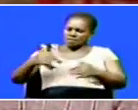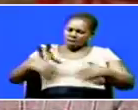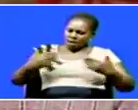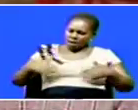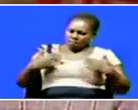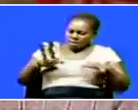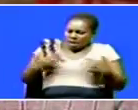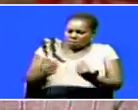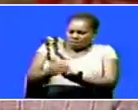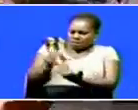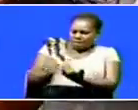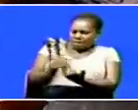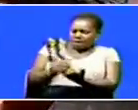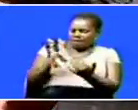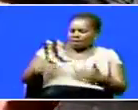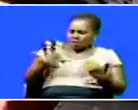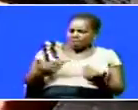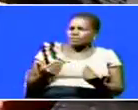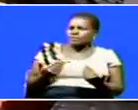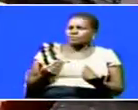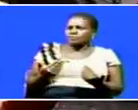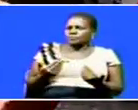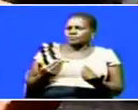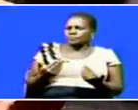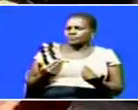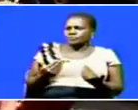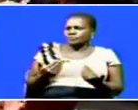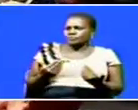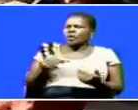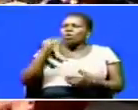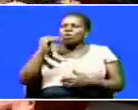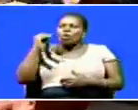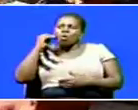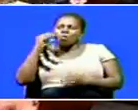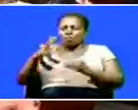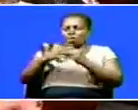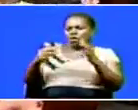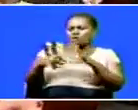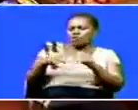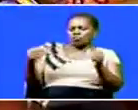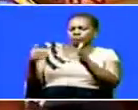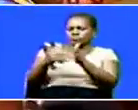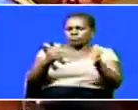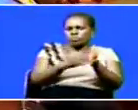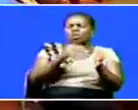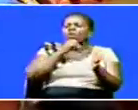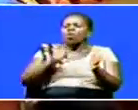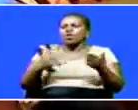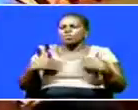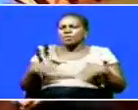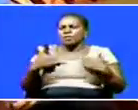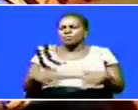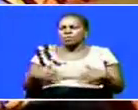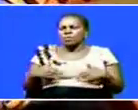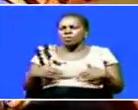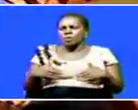vyote wanatutendea. It's the kind of refuge and comfort denied to the elderly that has